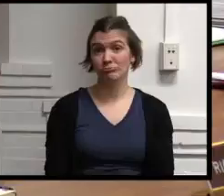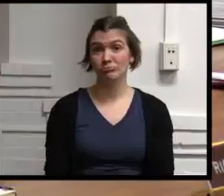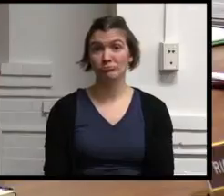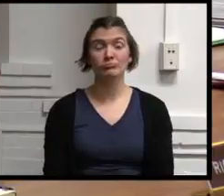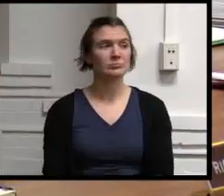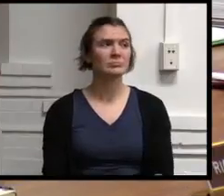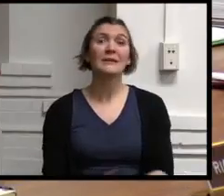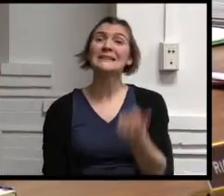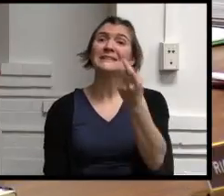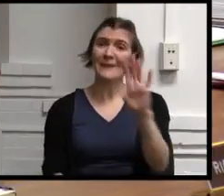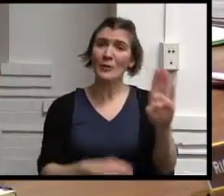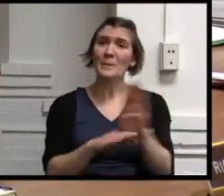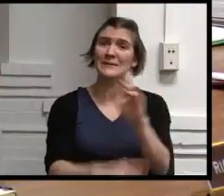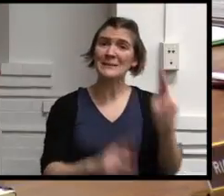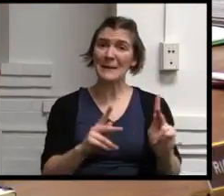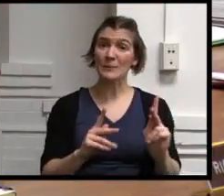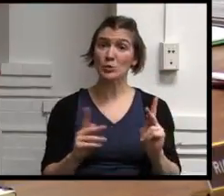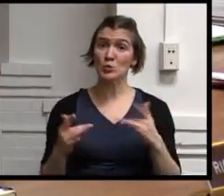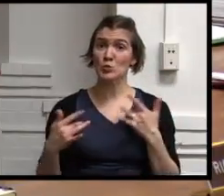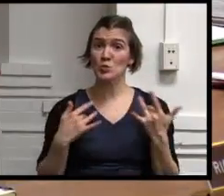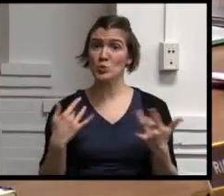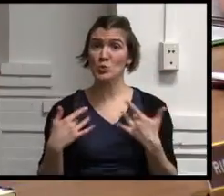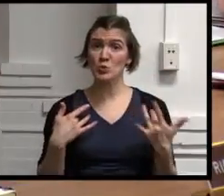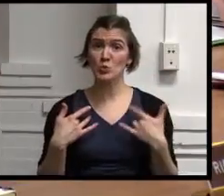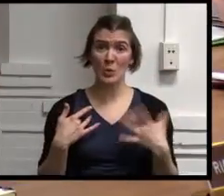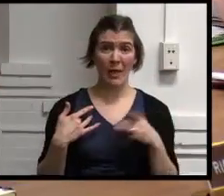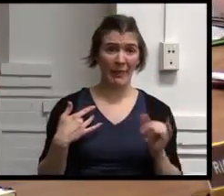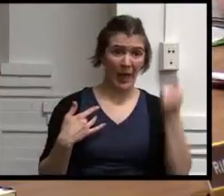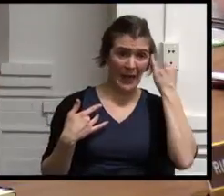And there were several business people that actually talked to me about it,